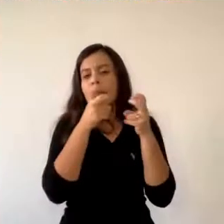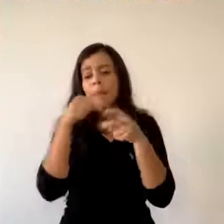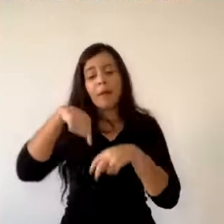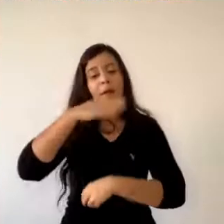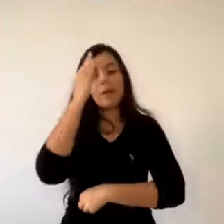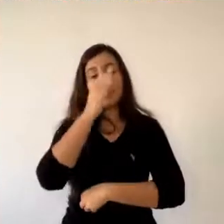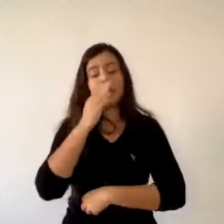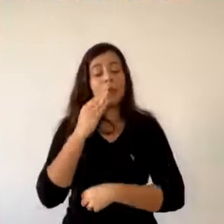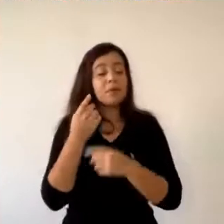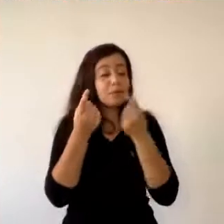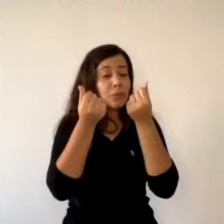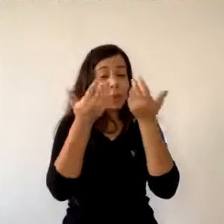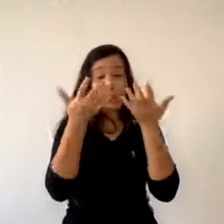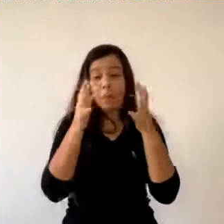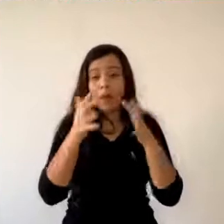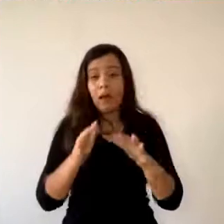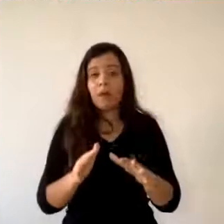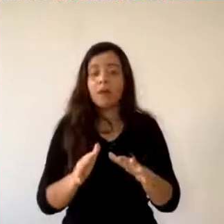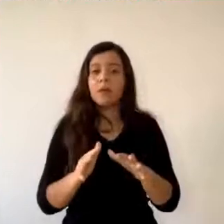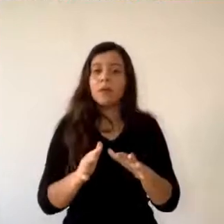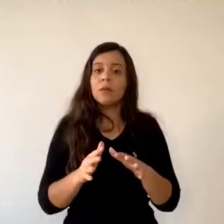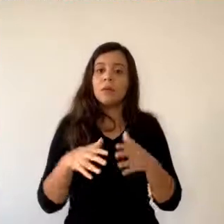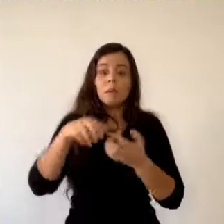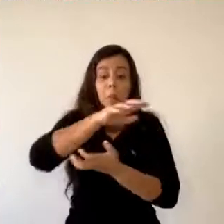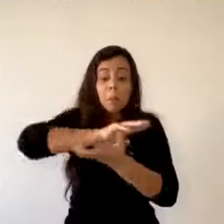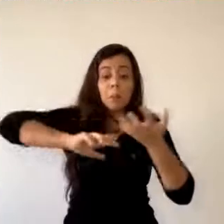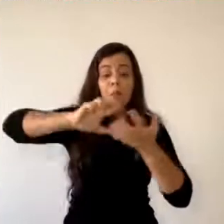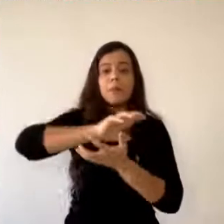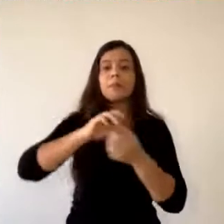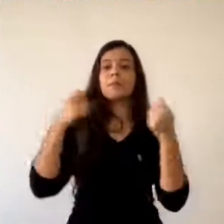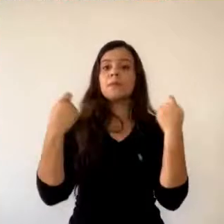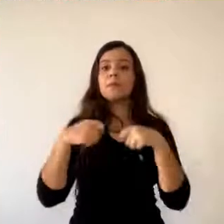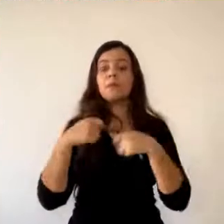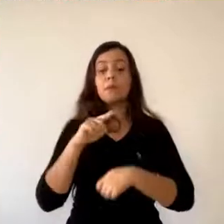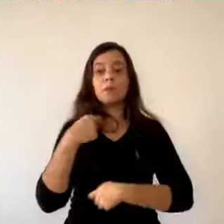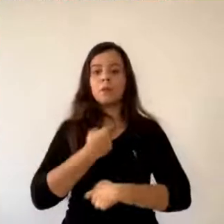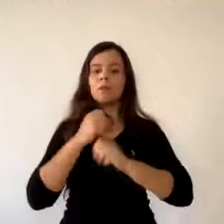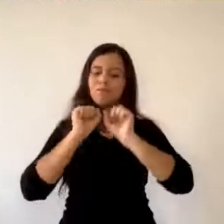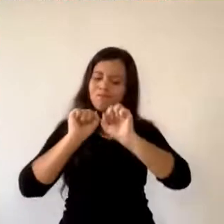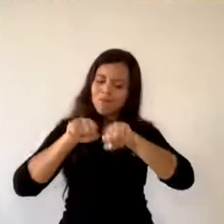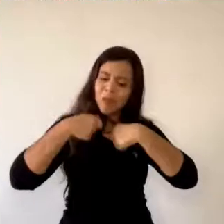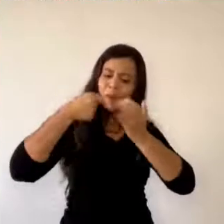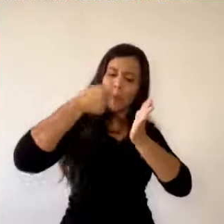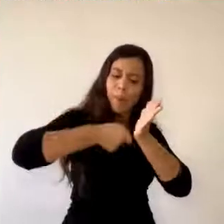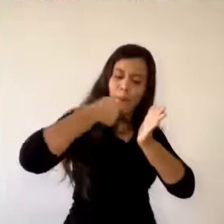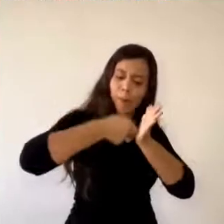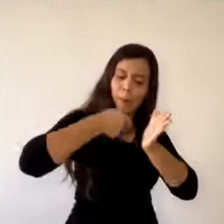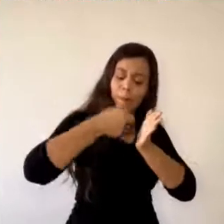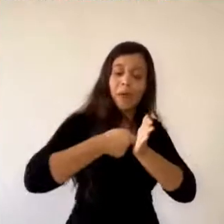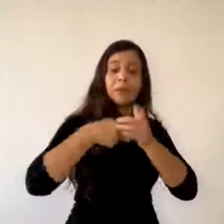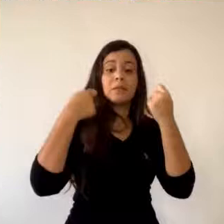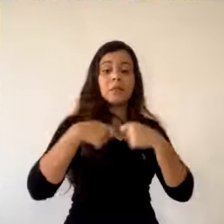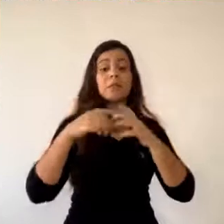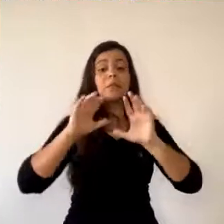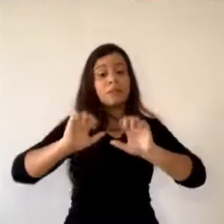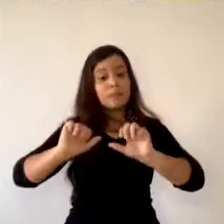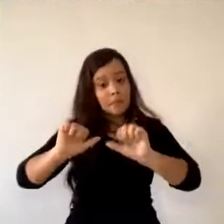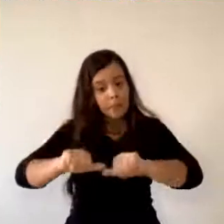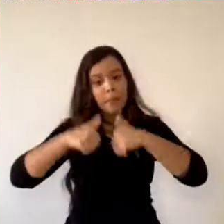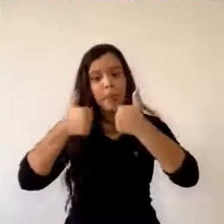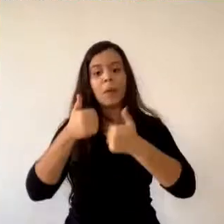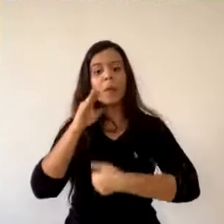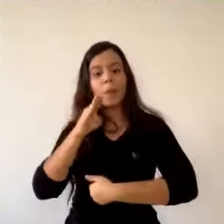funding? So as a professional and an activist, we sought to look for something that is well utilized in